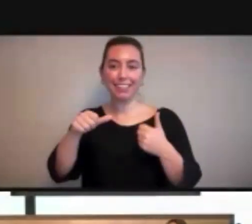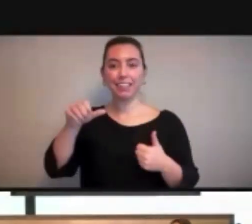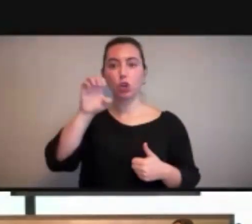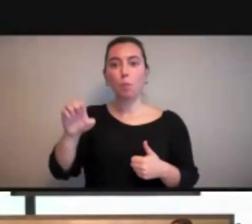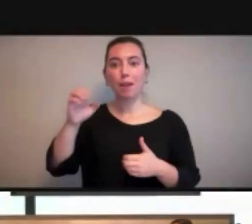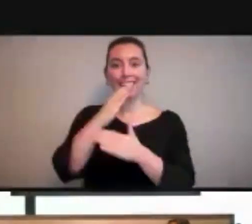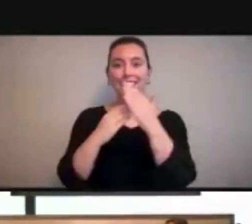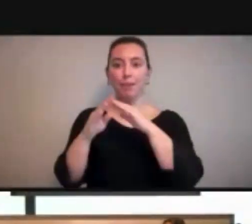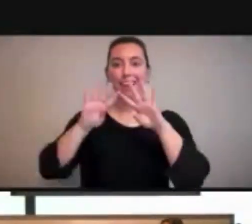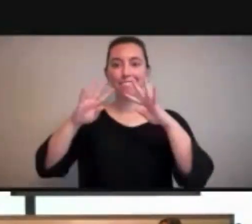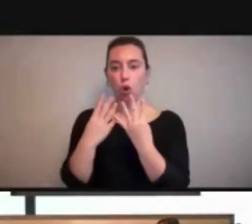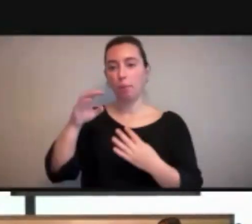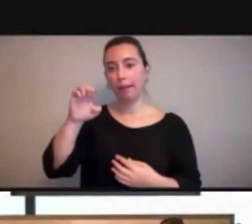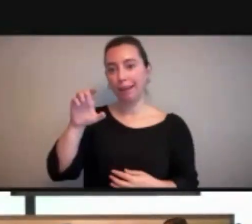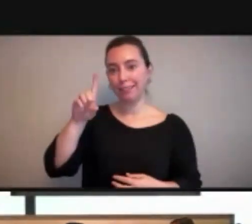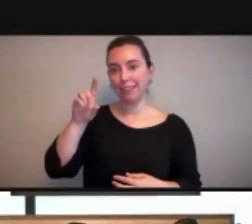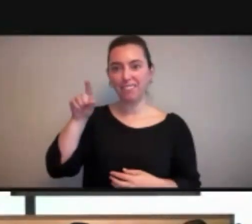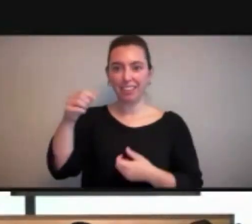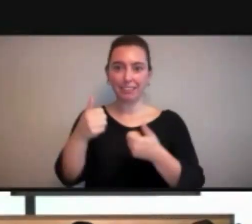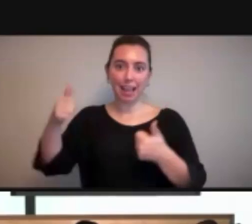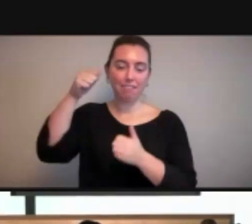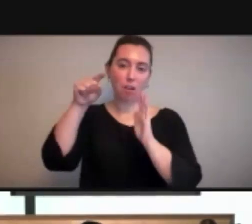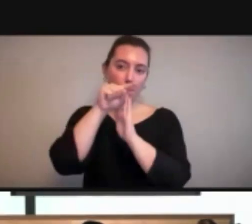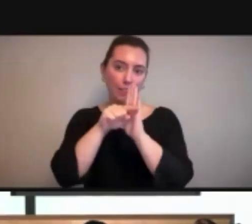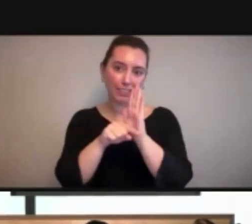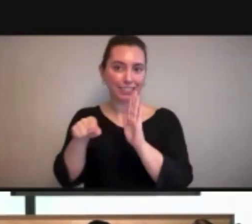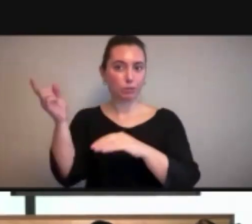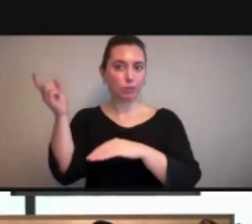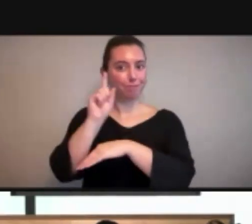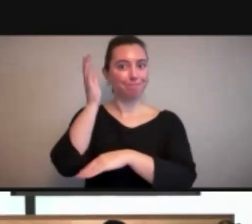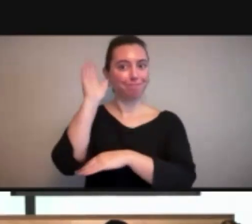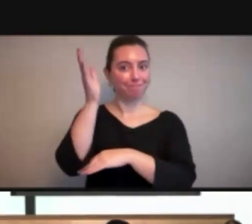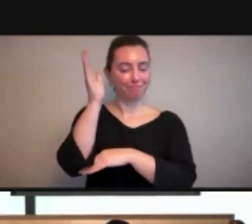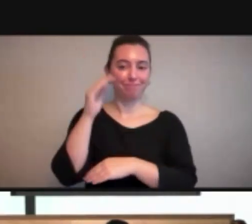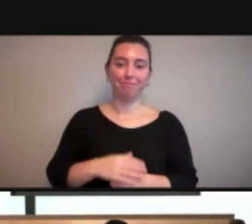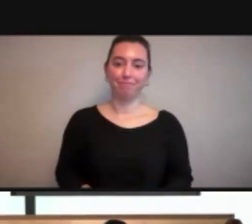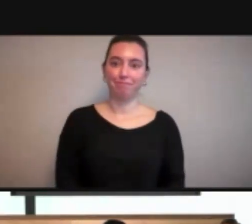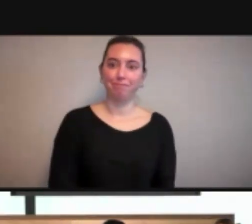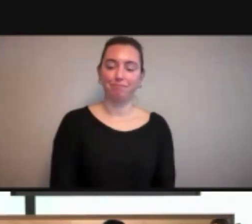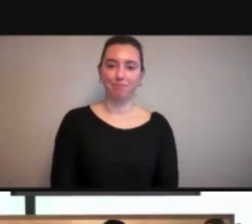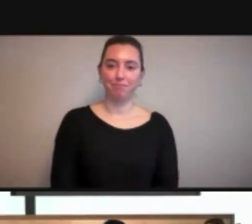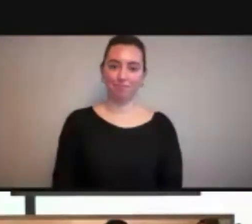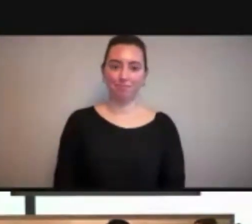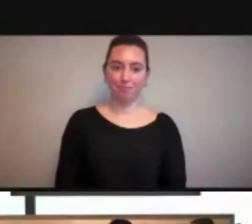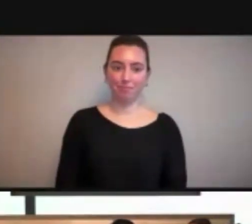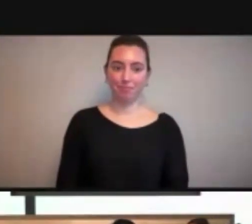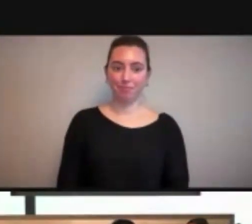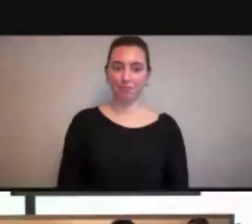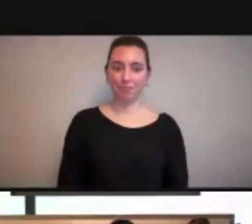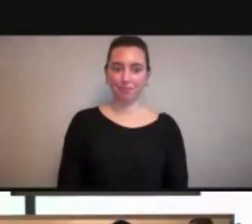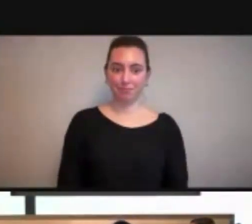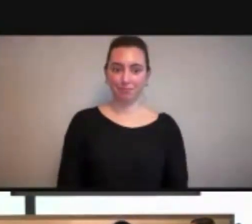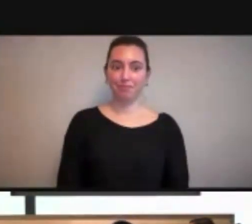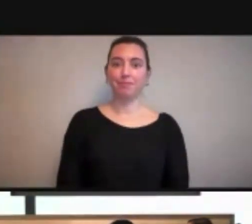of policy. And he will make a keynote for us that I know is always super interesting and relevant. Are you okay with a microphone like